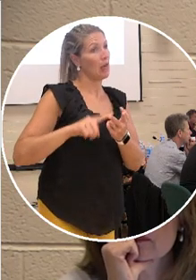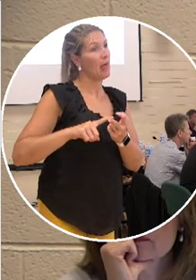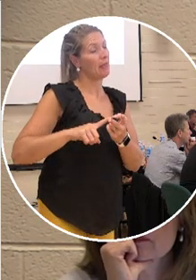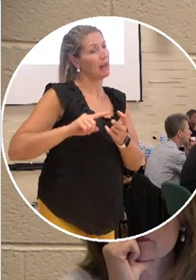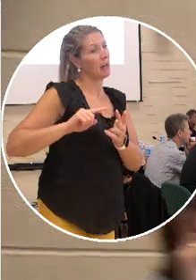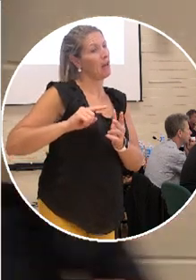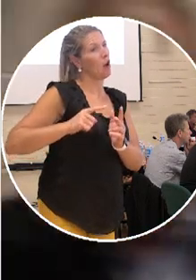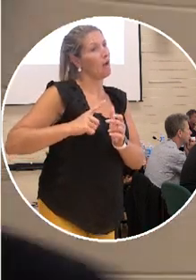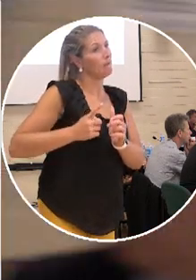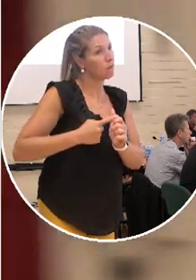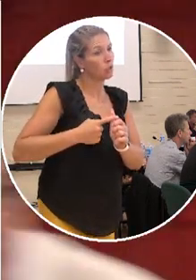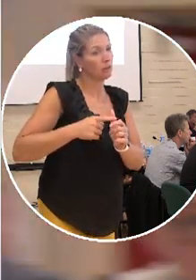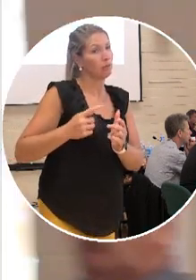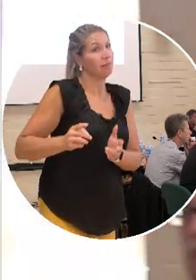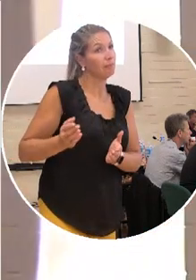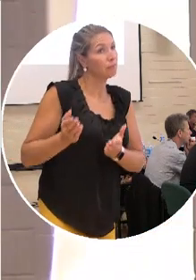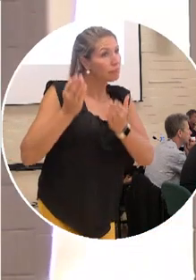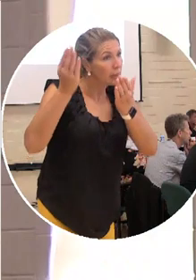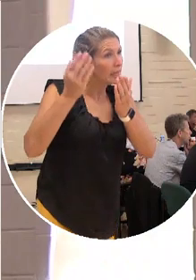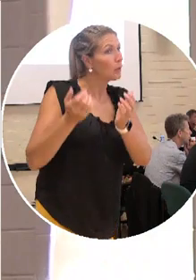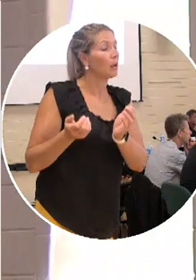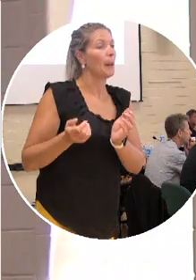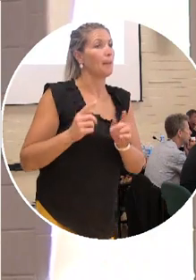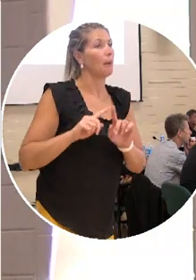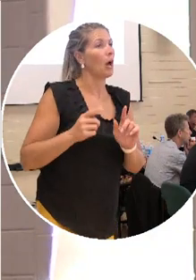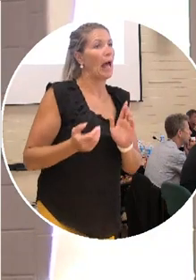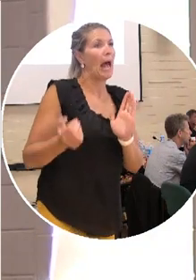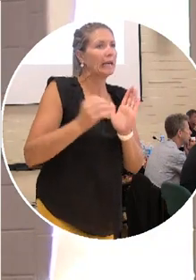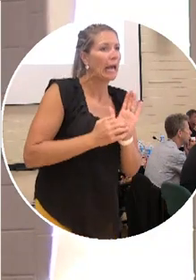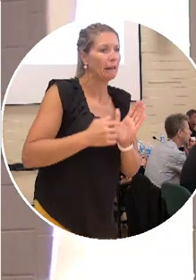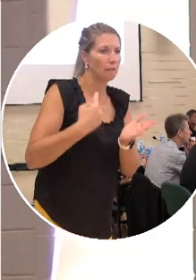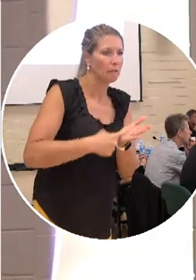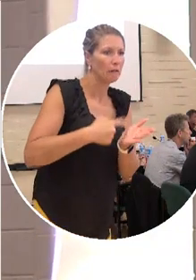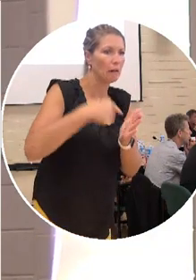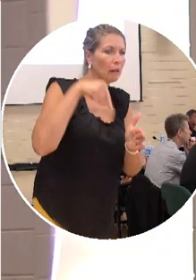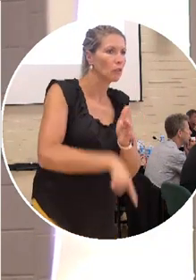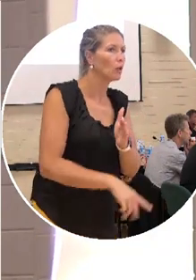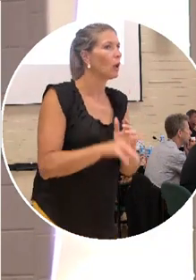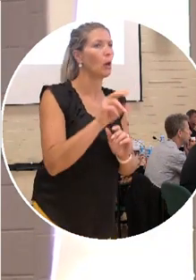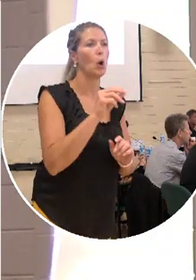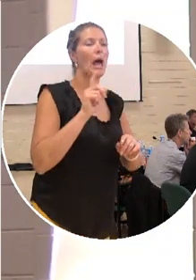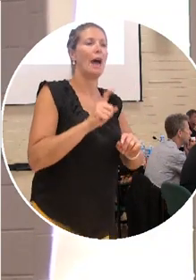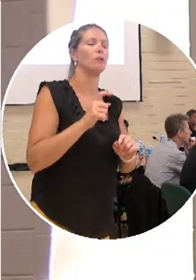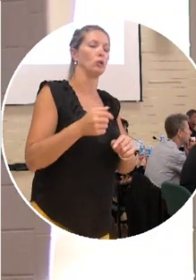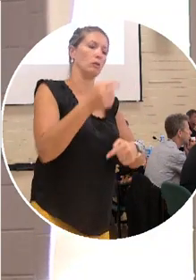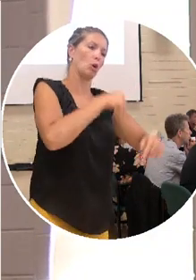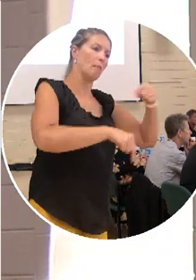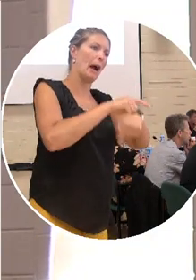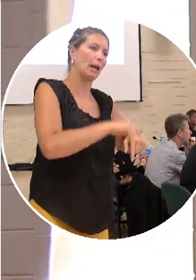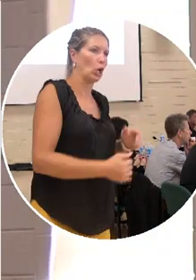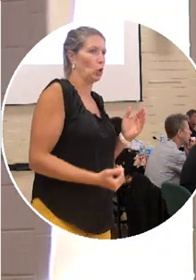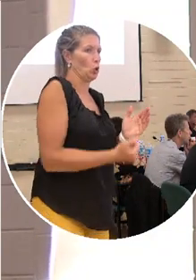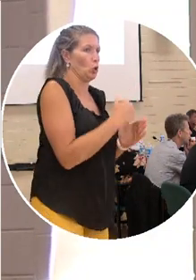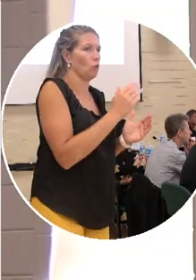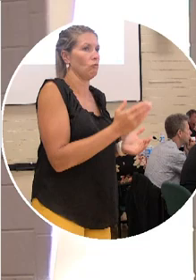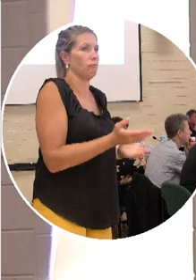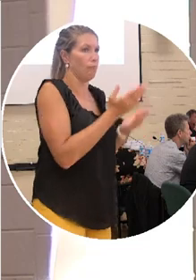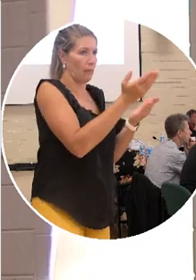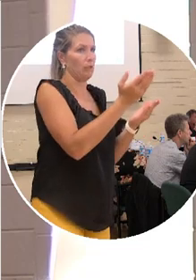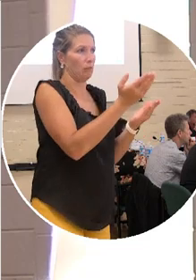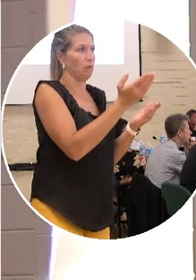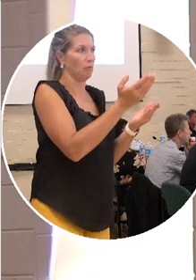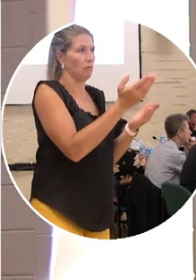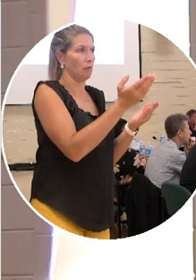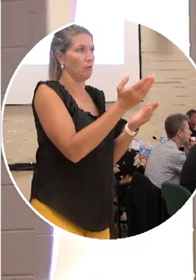spoken to the original motion, you can't speak to it again. I think there might be conversation, maybe a compromise or something, that might come out of the